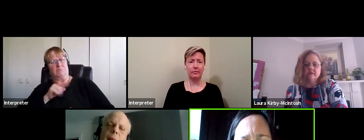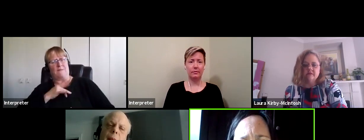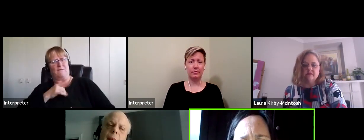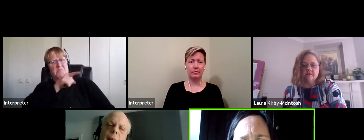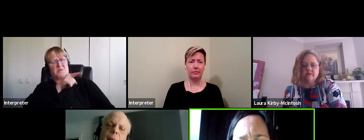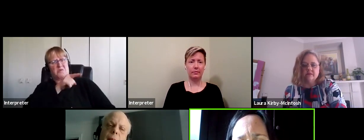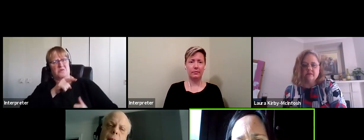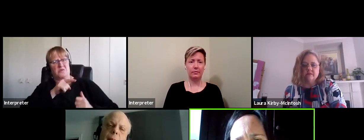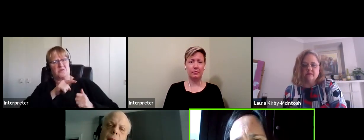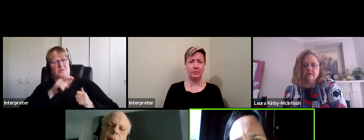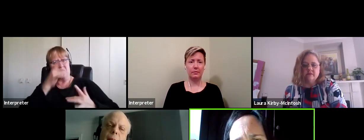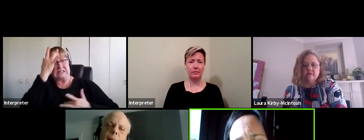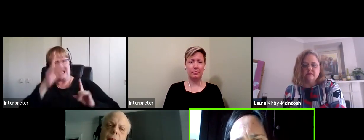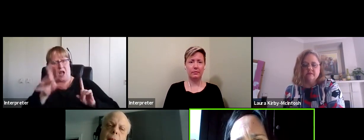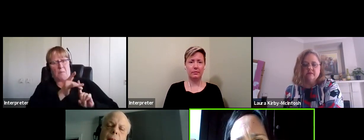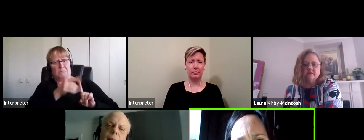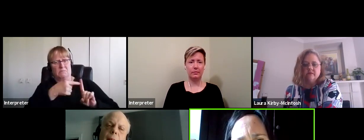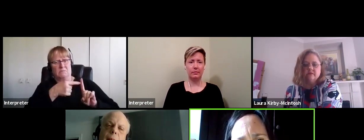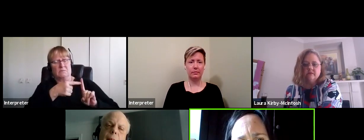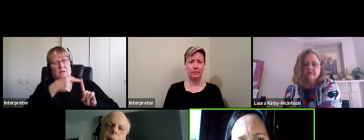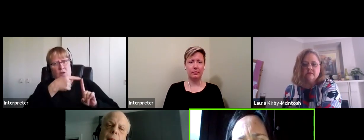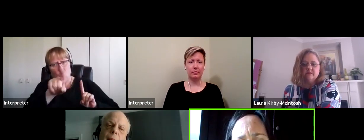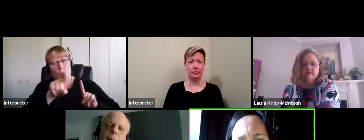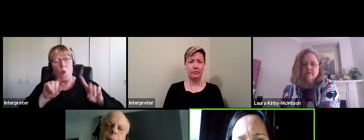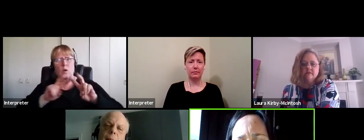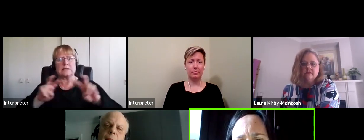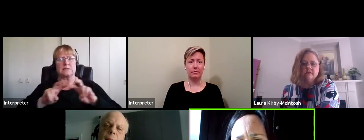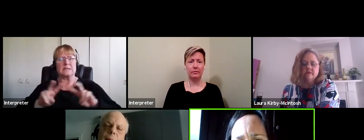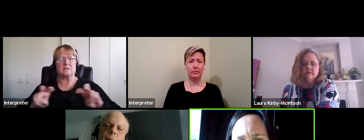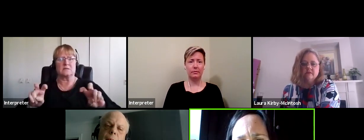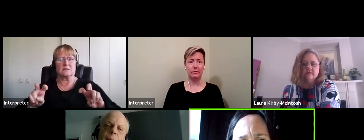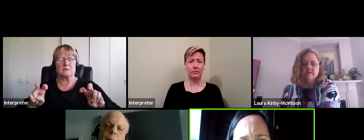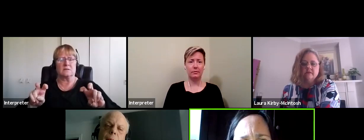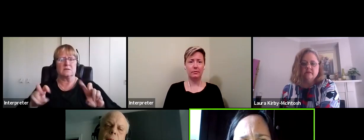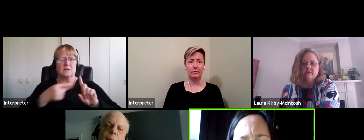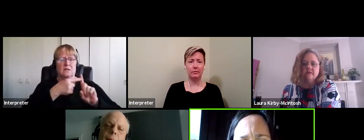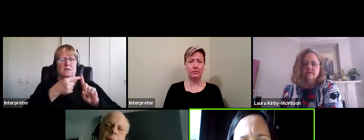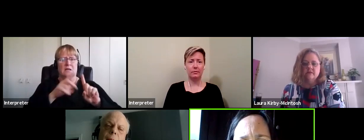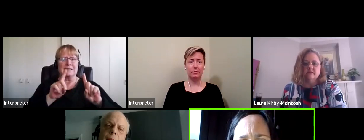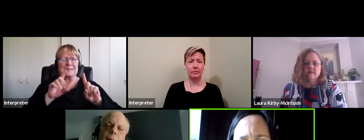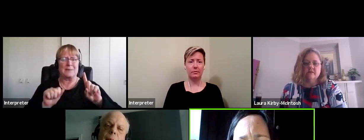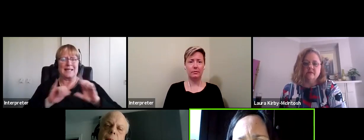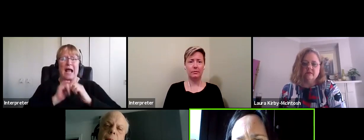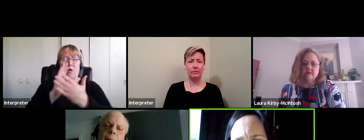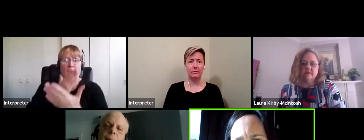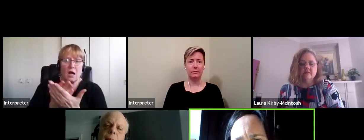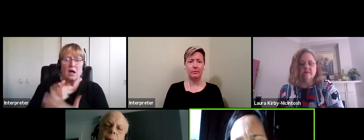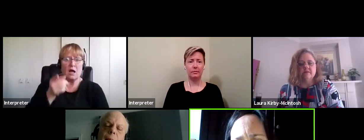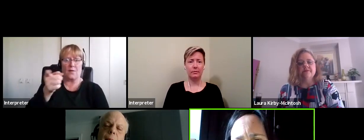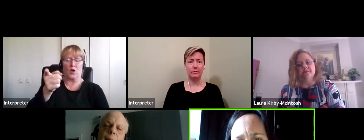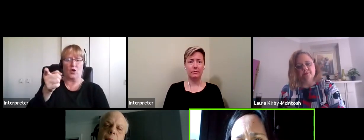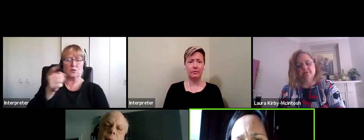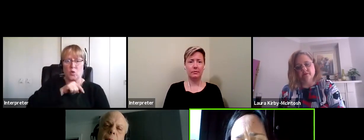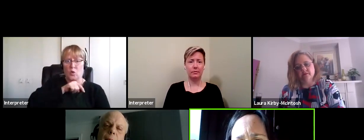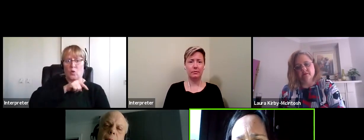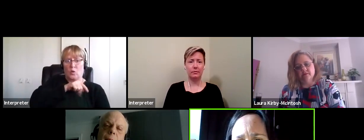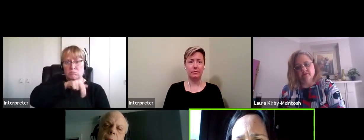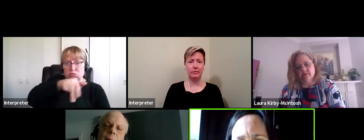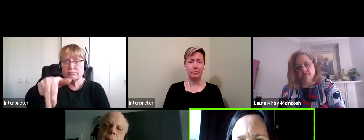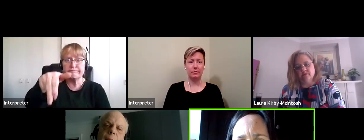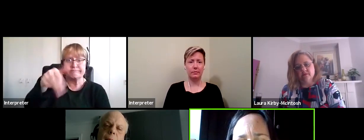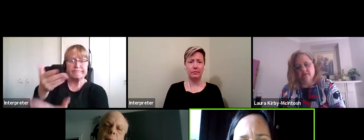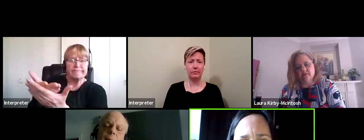COVID, you're directed to go to an assessment center. But people with disabilities face barriers to even getting to these assessment centers. So, for